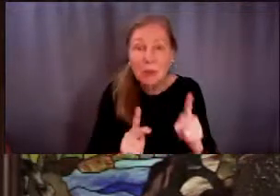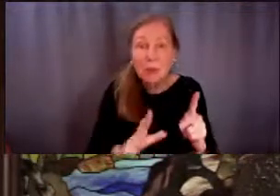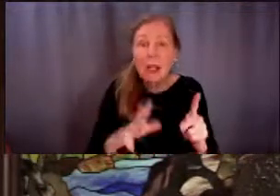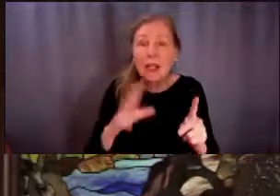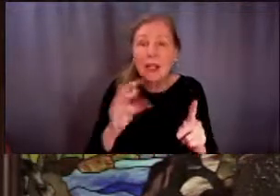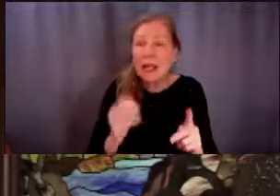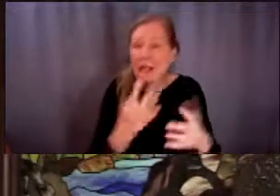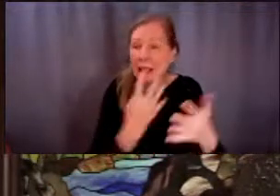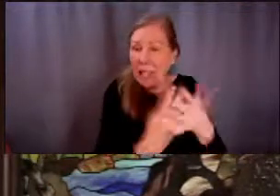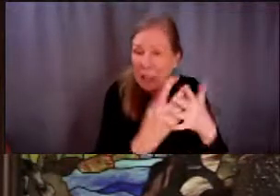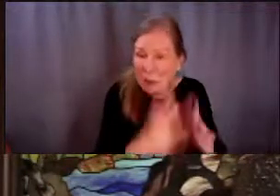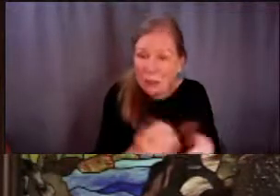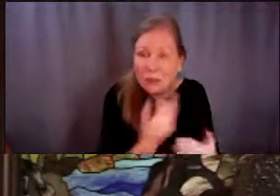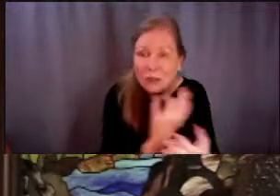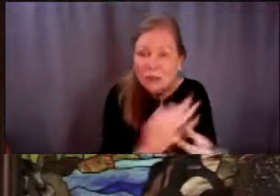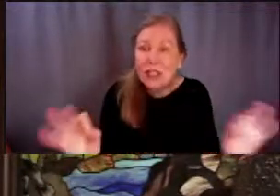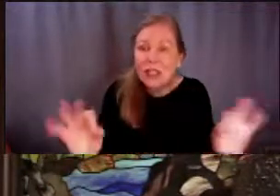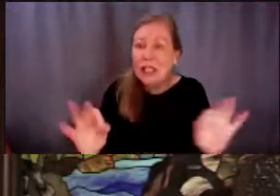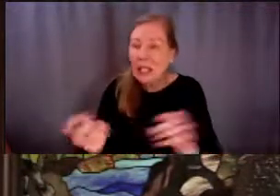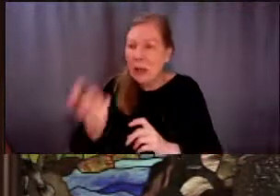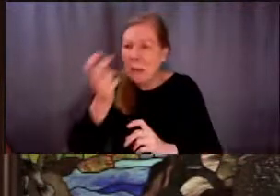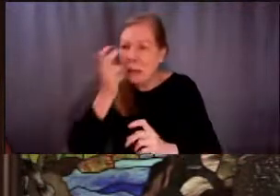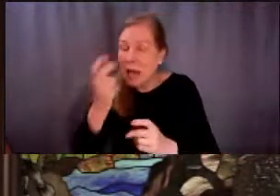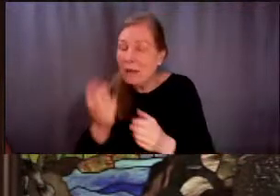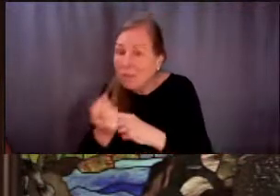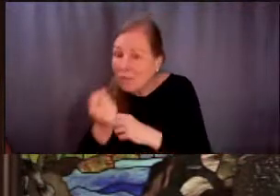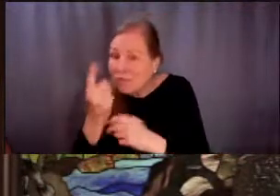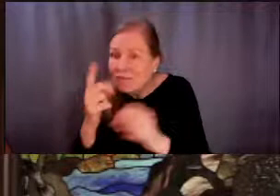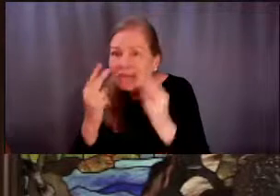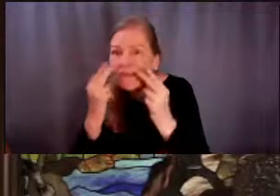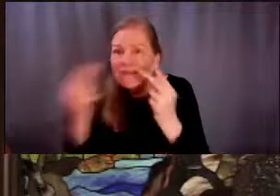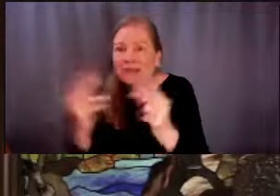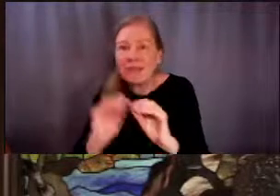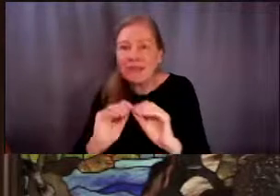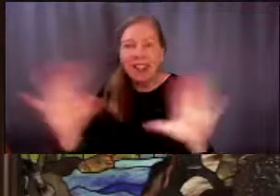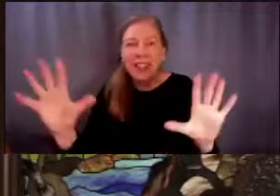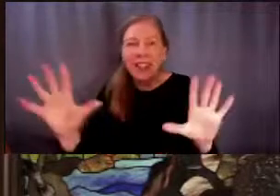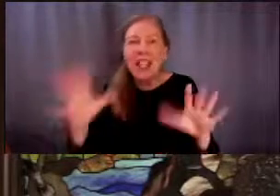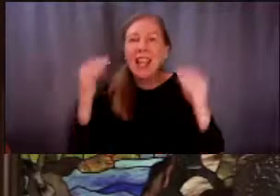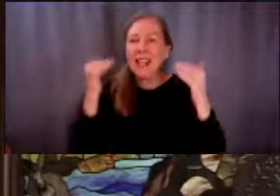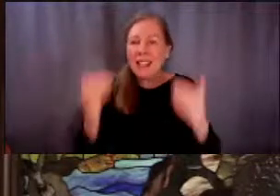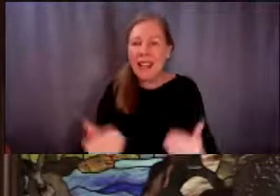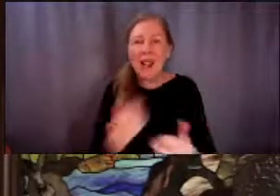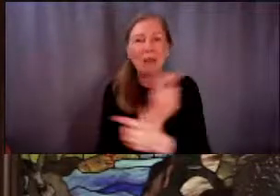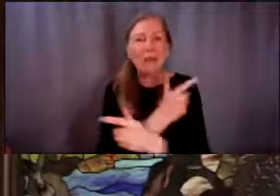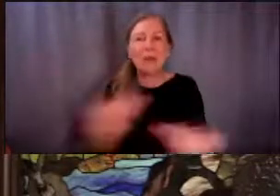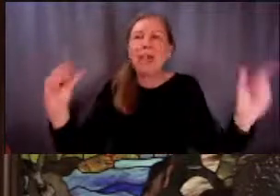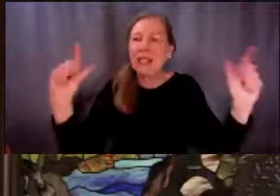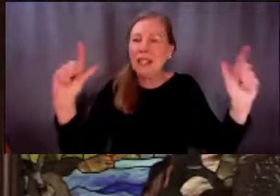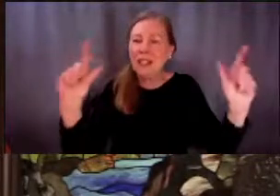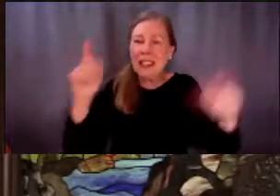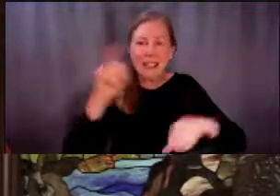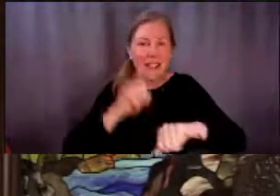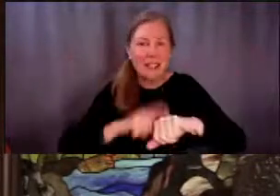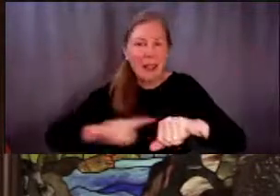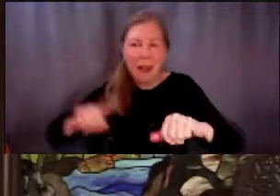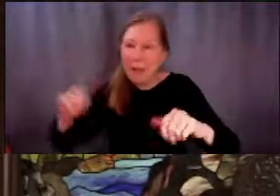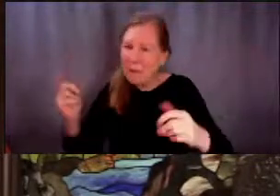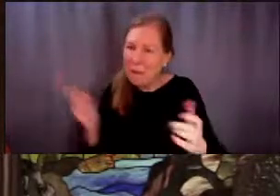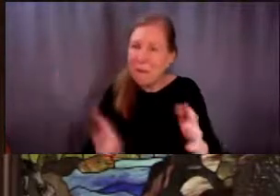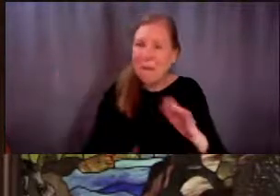blind, to set at liberty those who are oppressed, and to announce that the time had come when you would save your